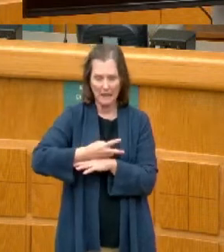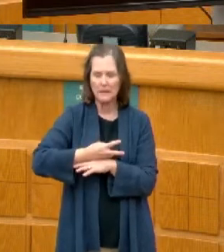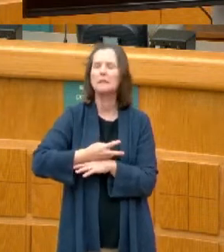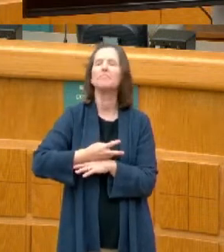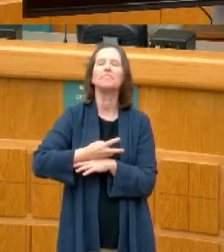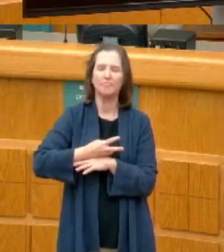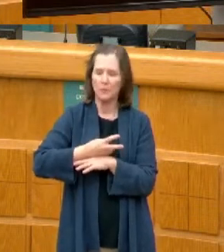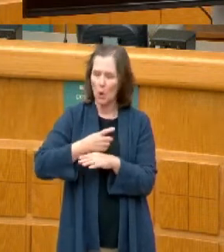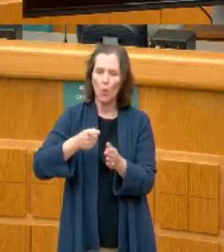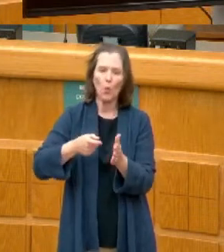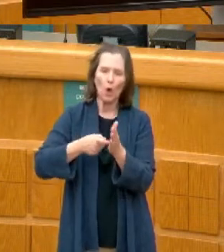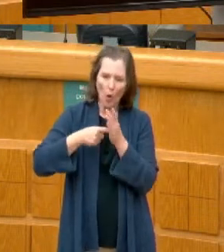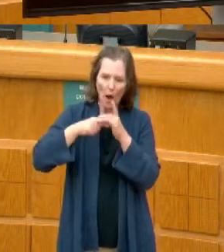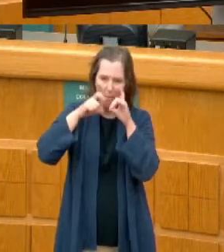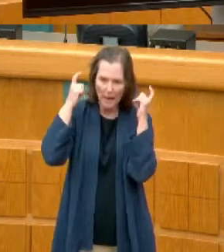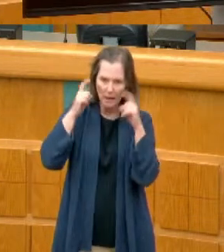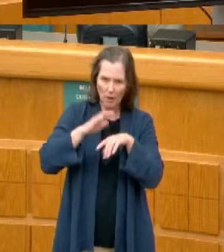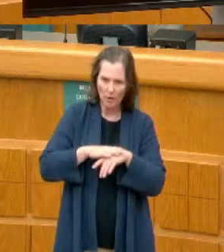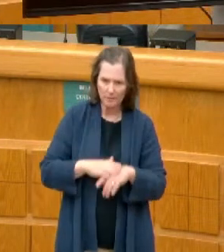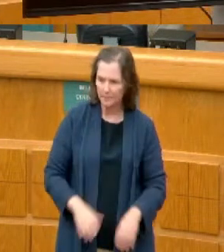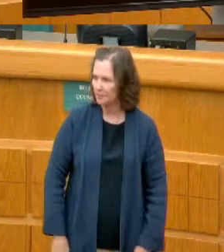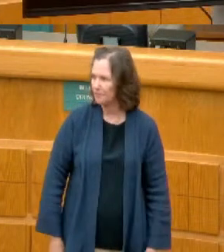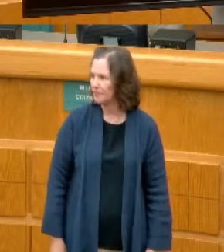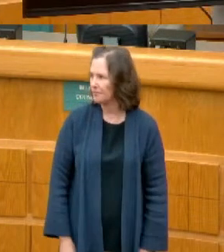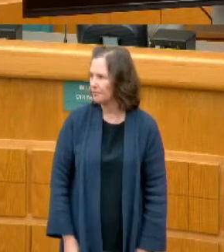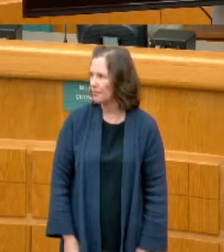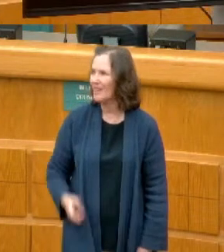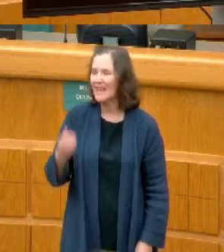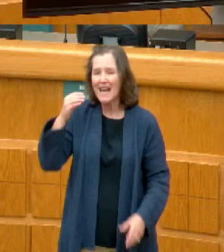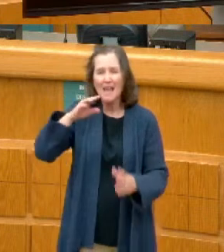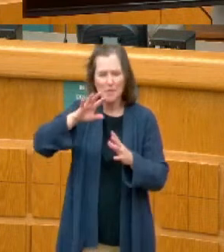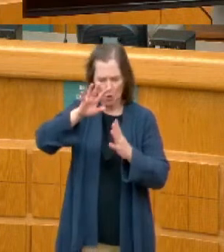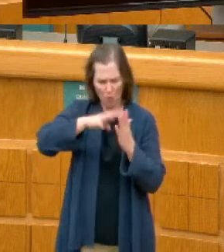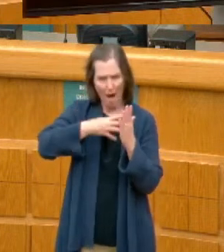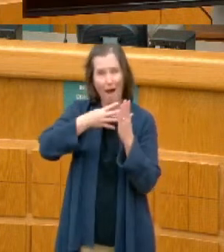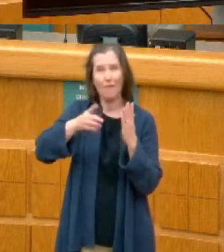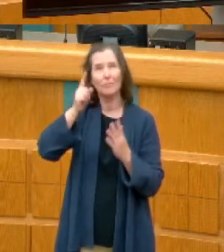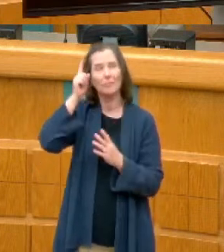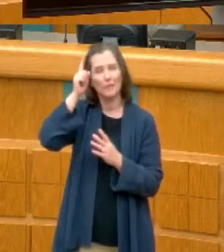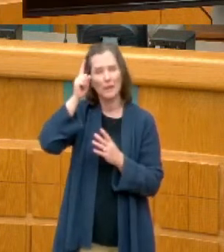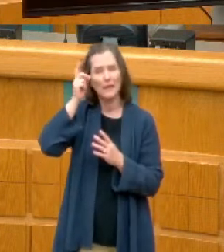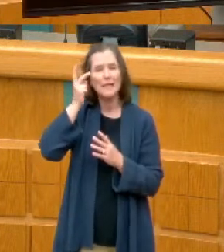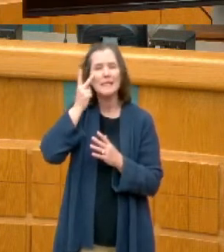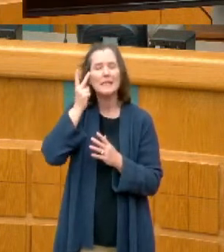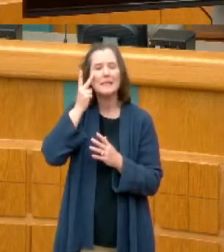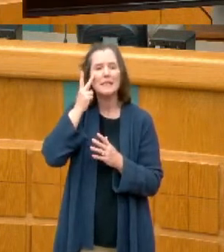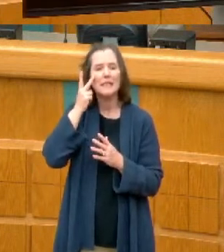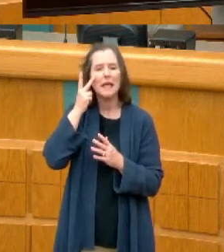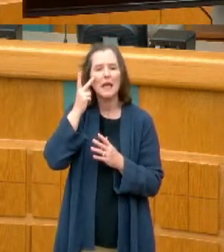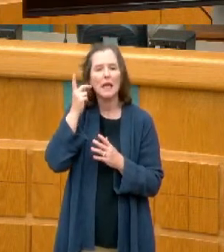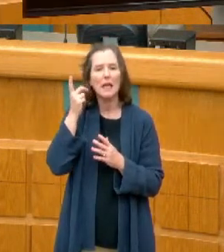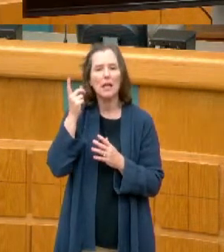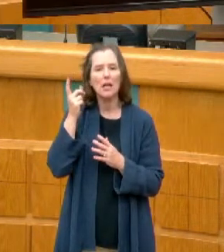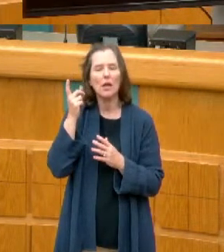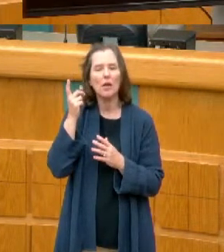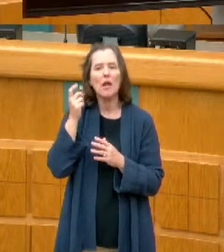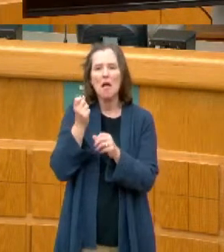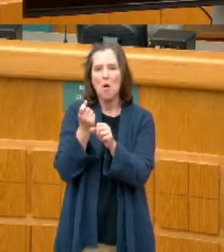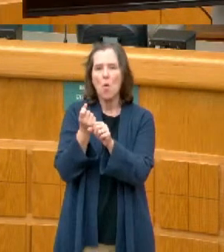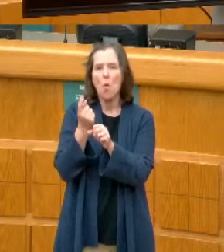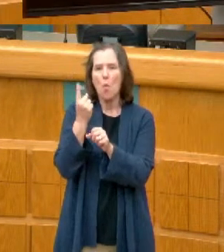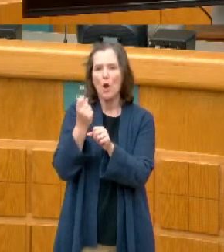getting too far away from the mic, take a look at inception, where we were yet last